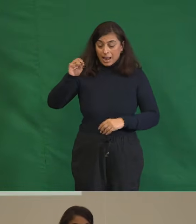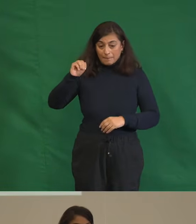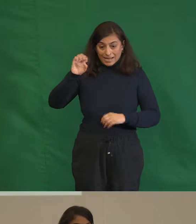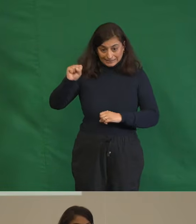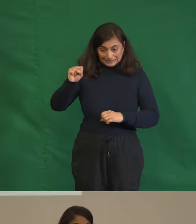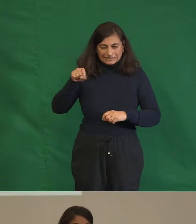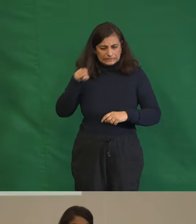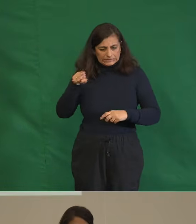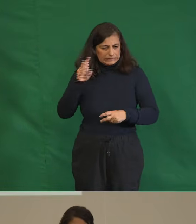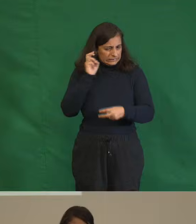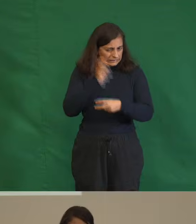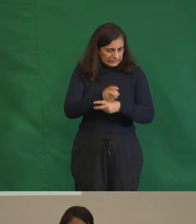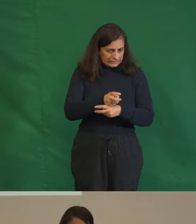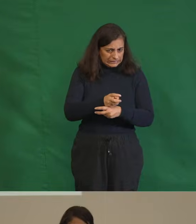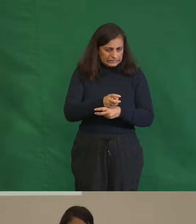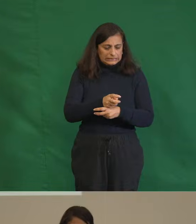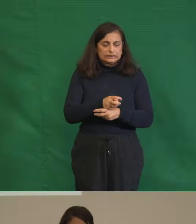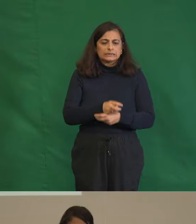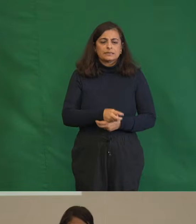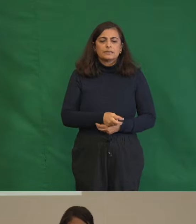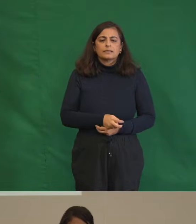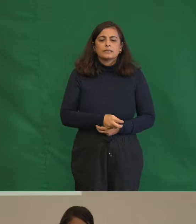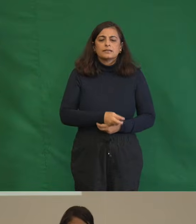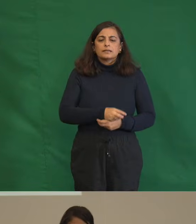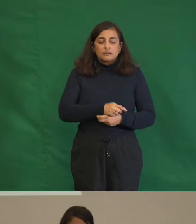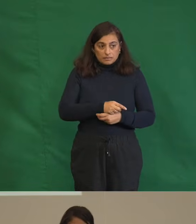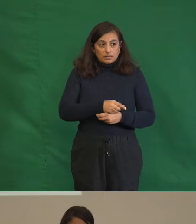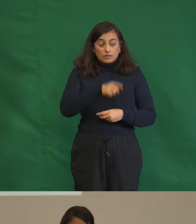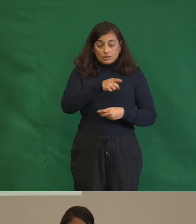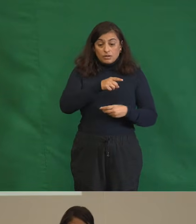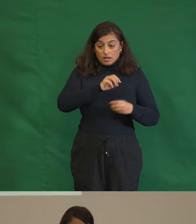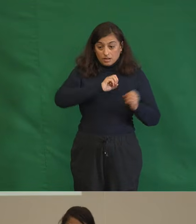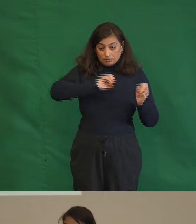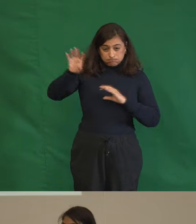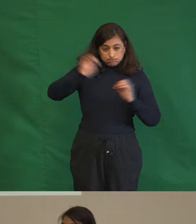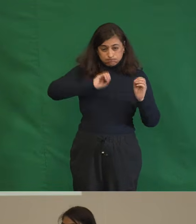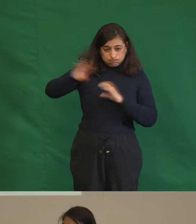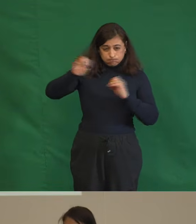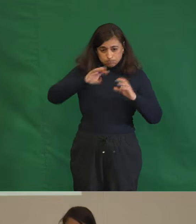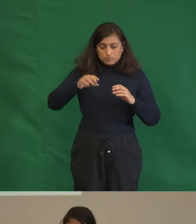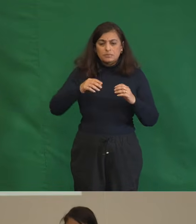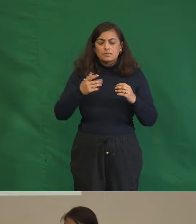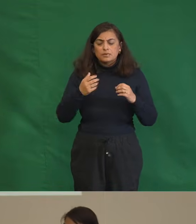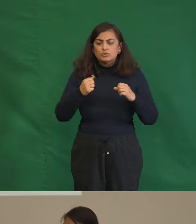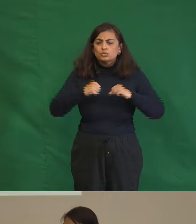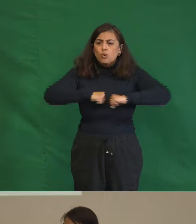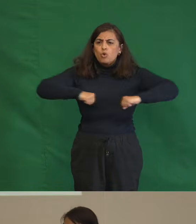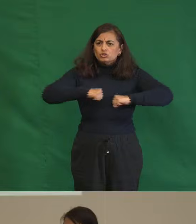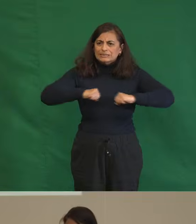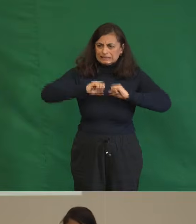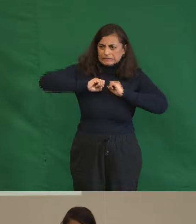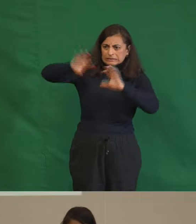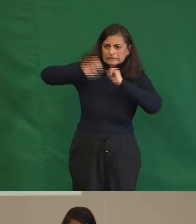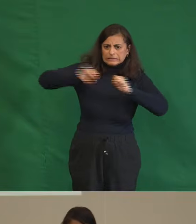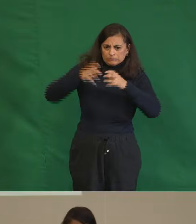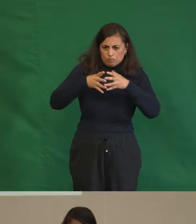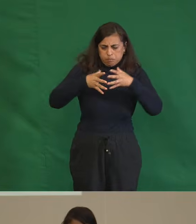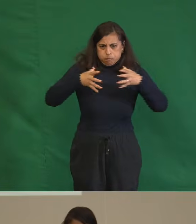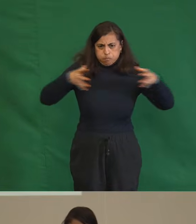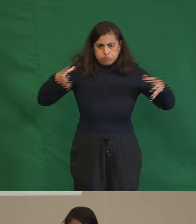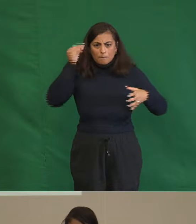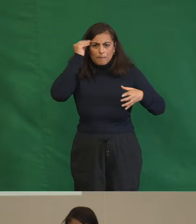score and there is enough storage space. So I heard earlier you mentioned like streamlining. So I just want to ask, are the